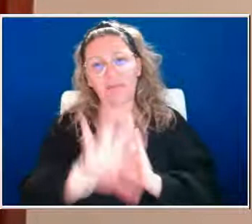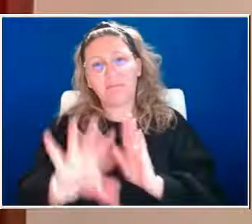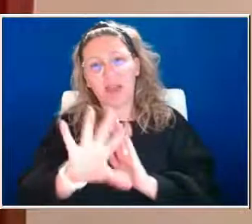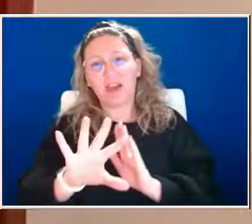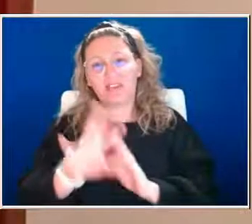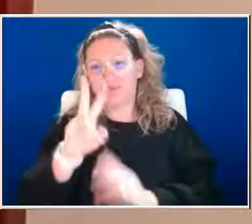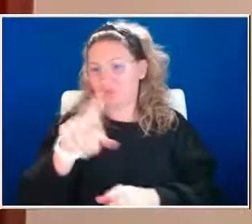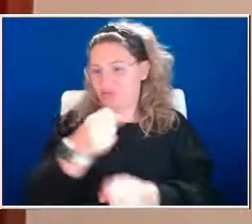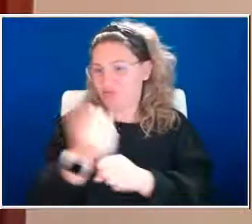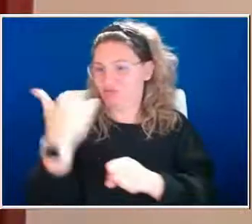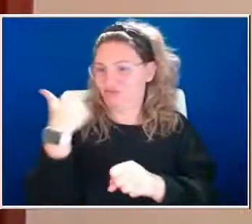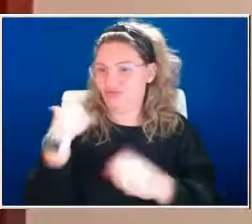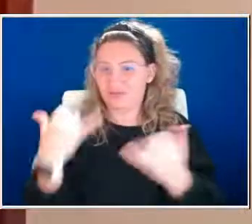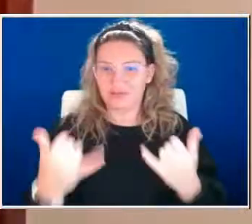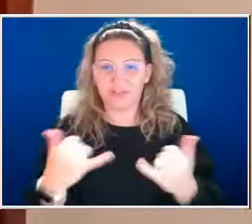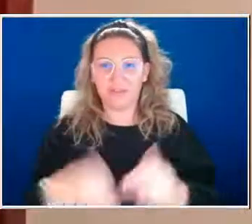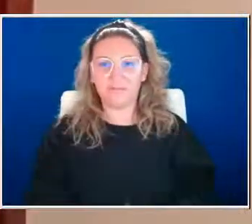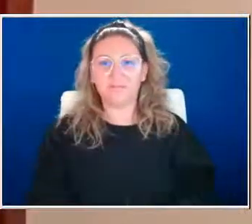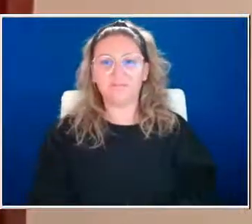years ago now.